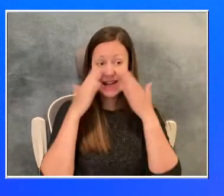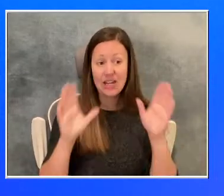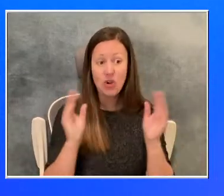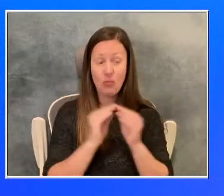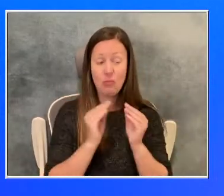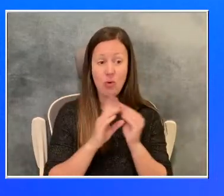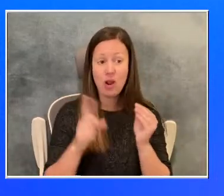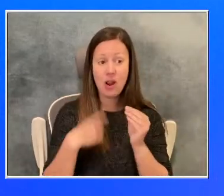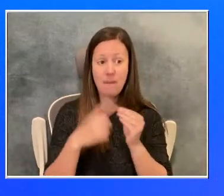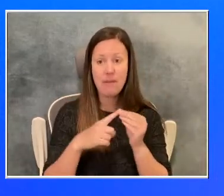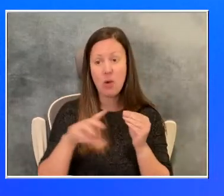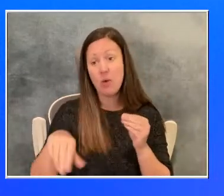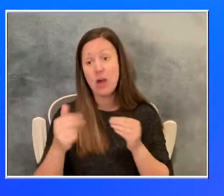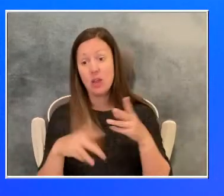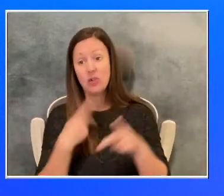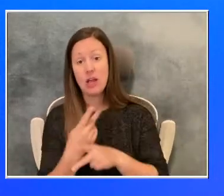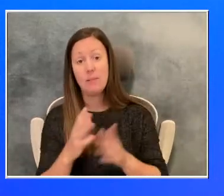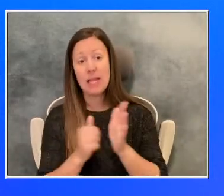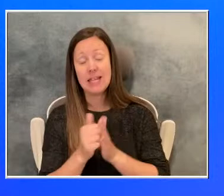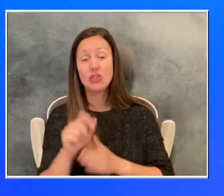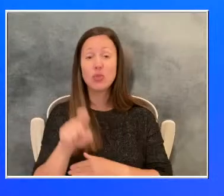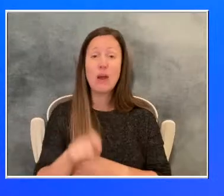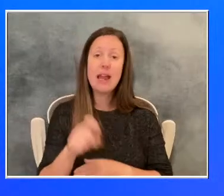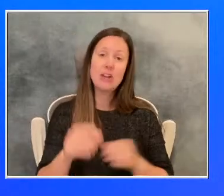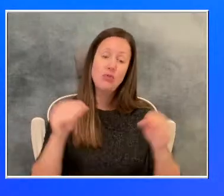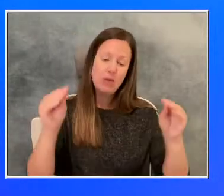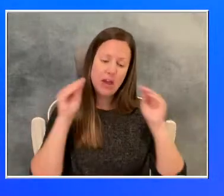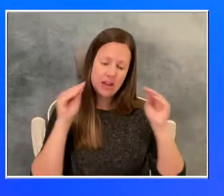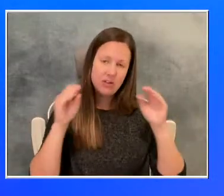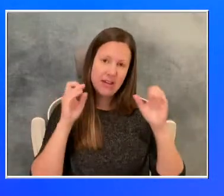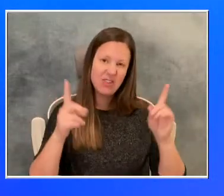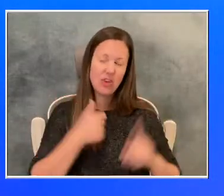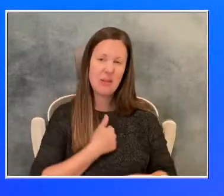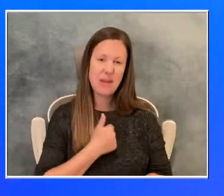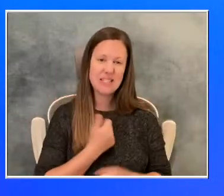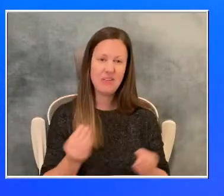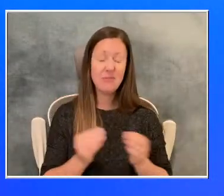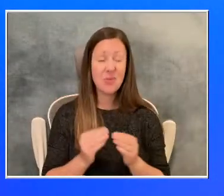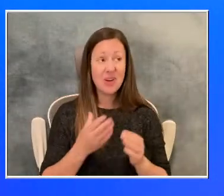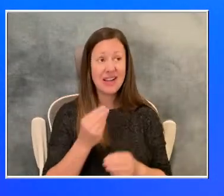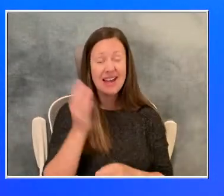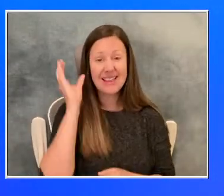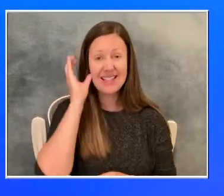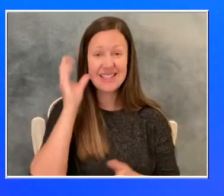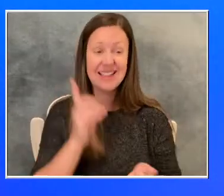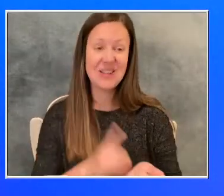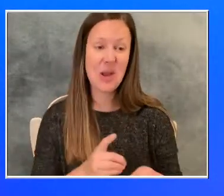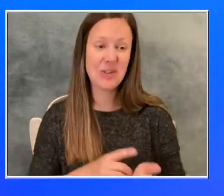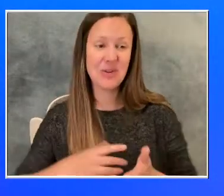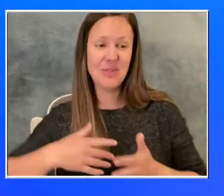had to educate myself, listen to the doctors, and